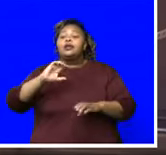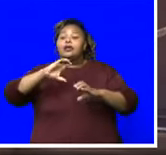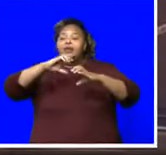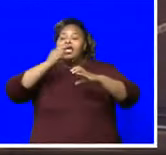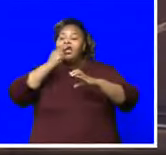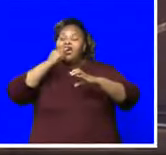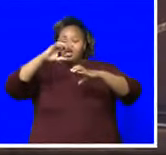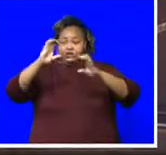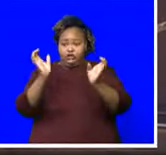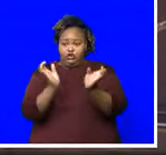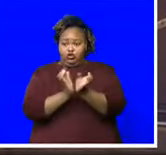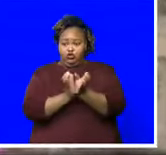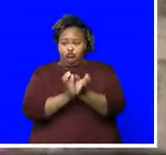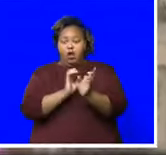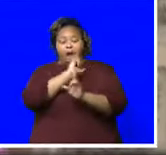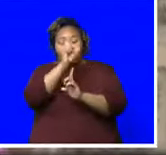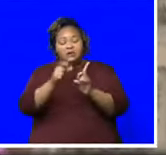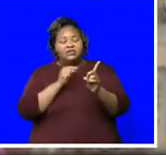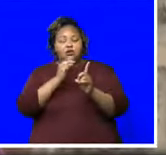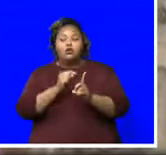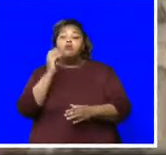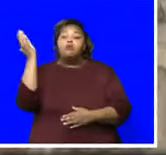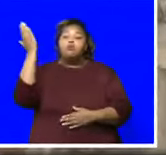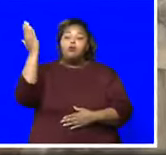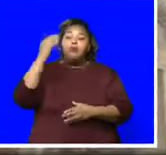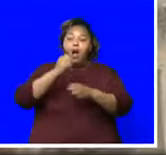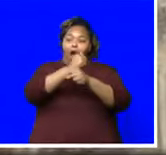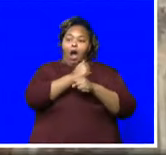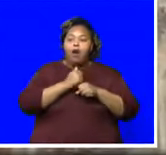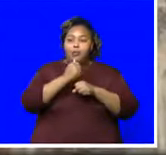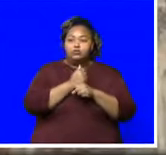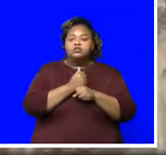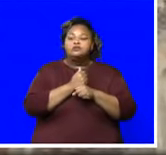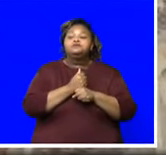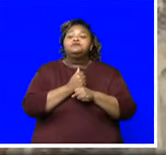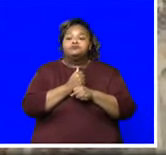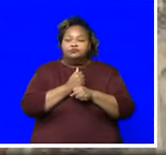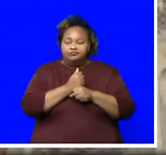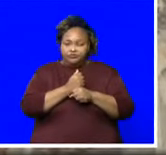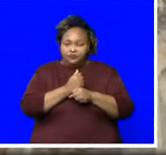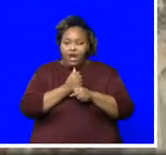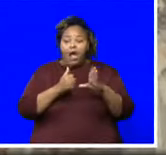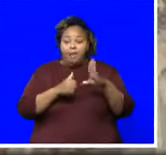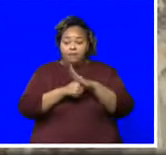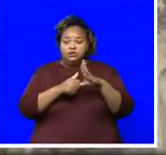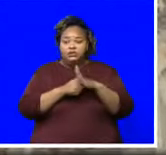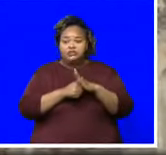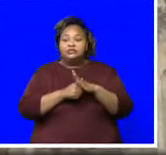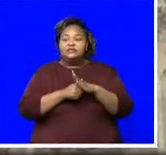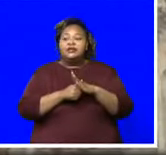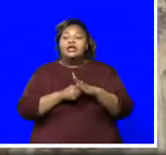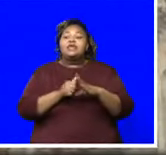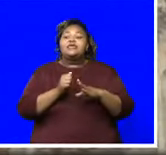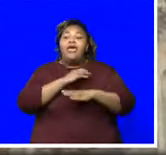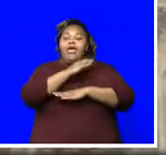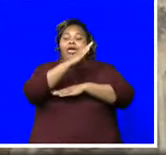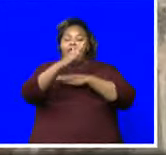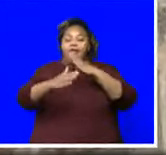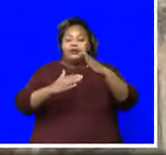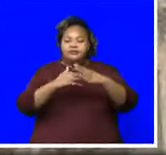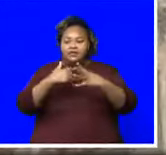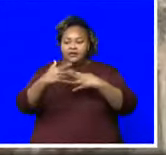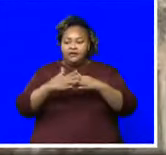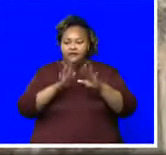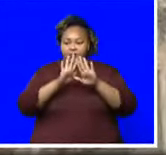elihlangothini lwetekuvakasha. Sibuka ema-museums ukuthi ayindlela yokuthi emave netindzawo